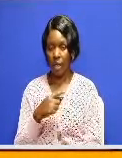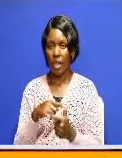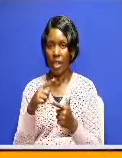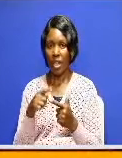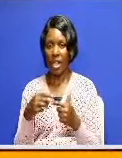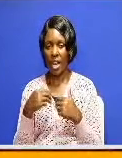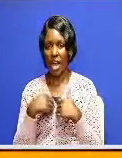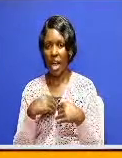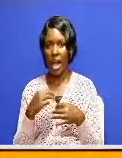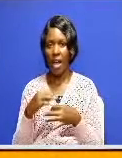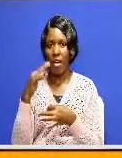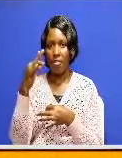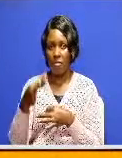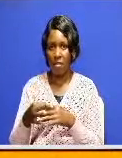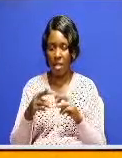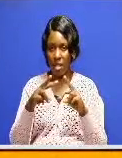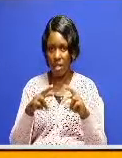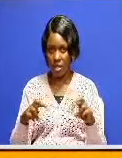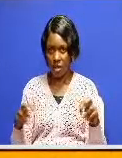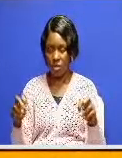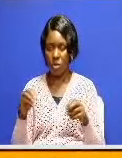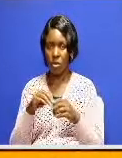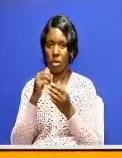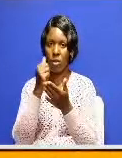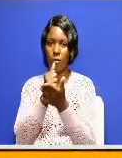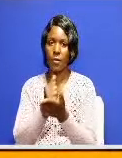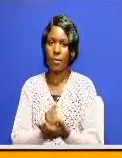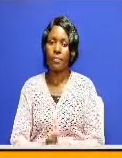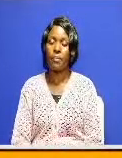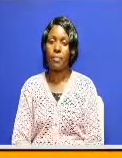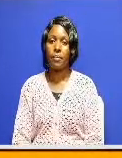consultation with the Office of Attorney General. Nke reporter and